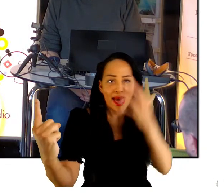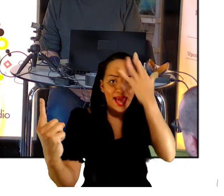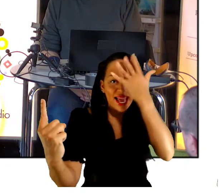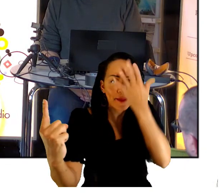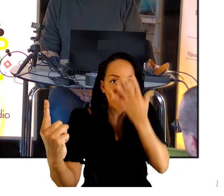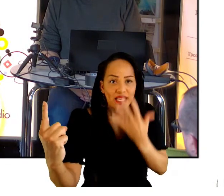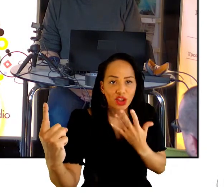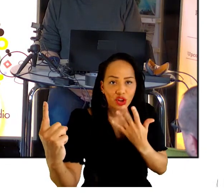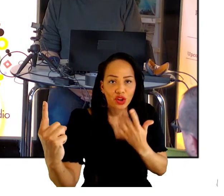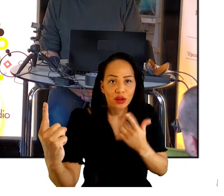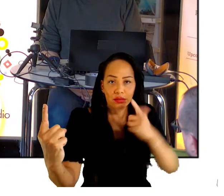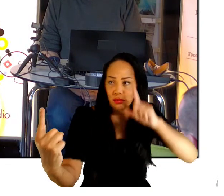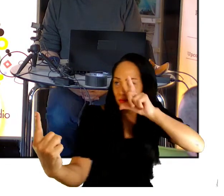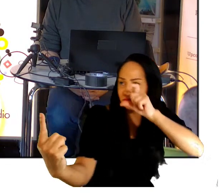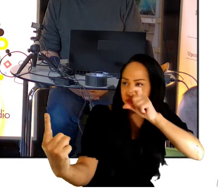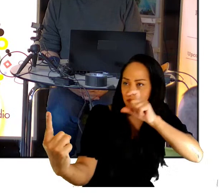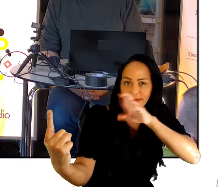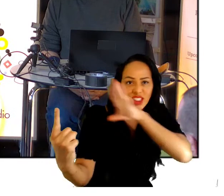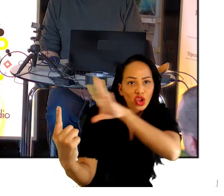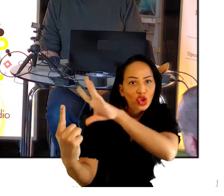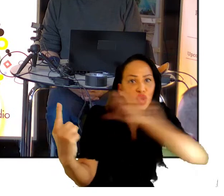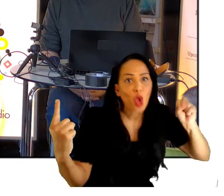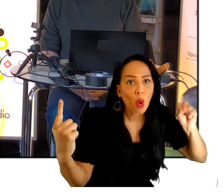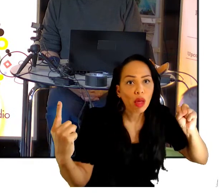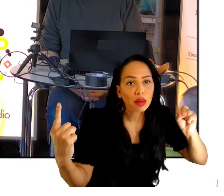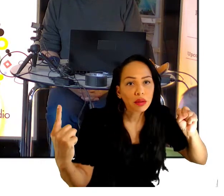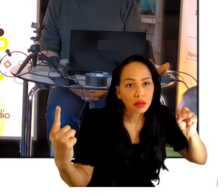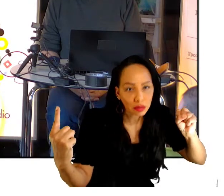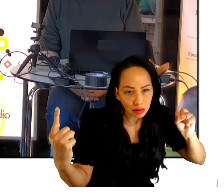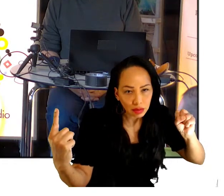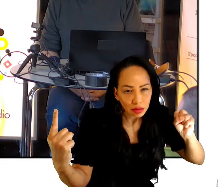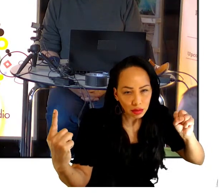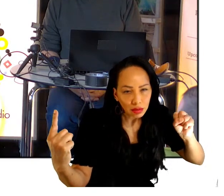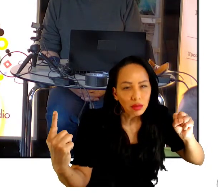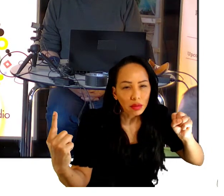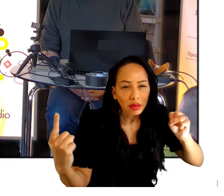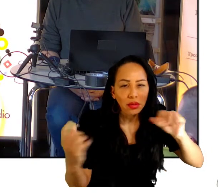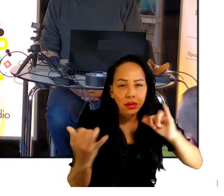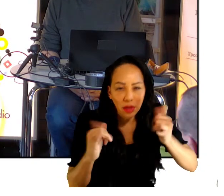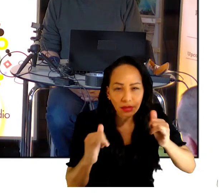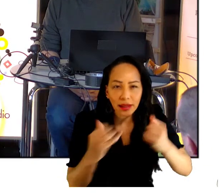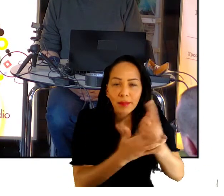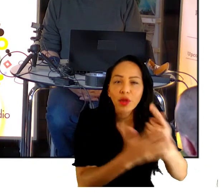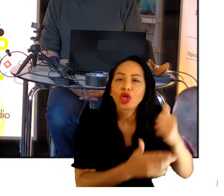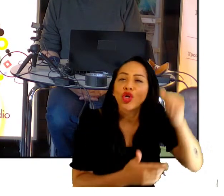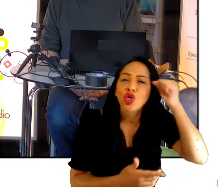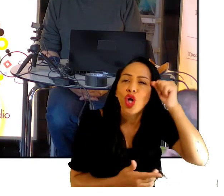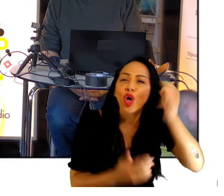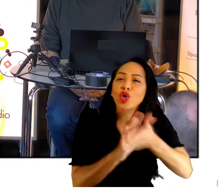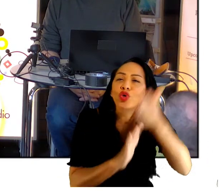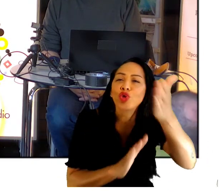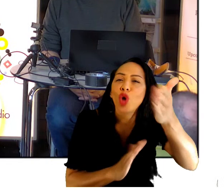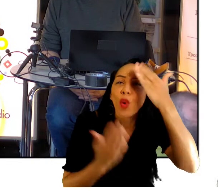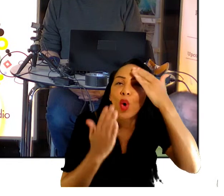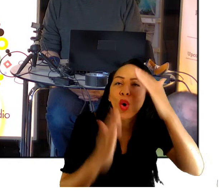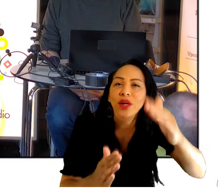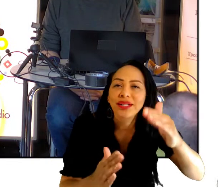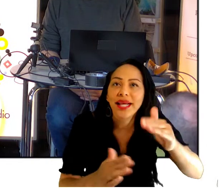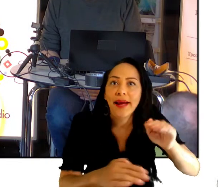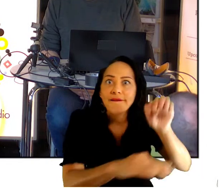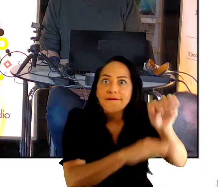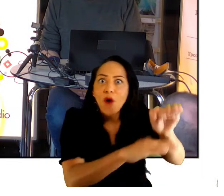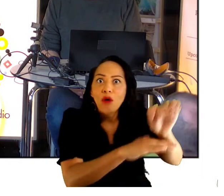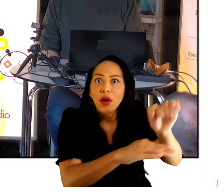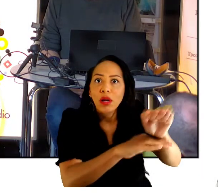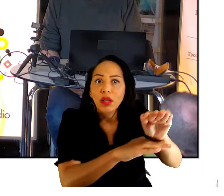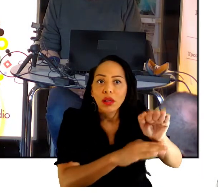Which you can see sometimes if you go on holiday to exotic places. Now people think that exotic, not